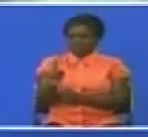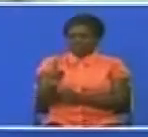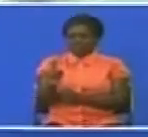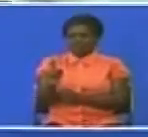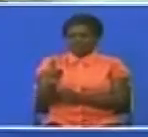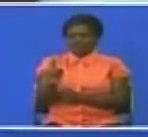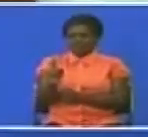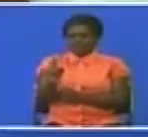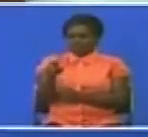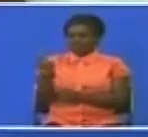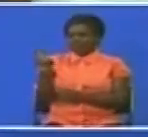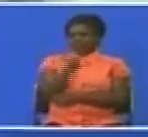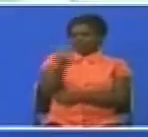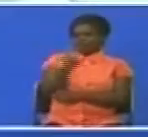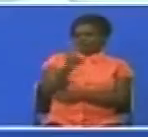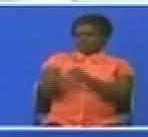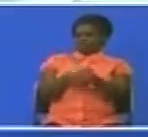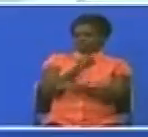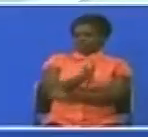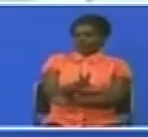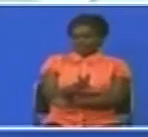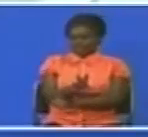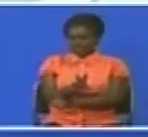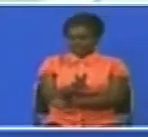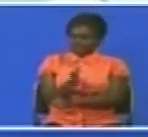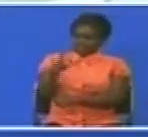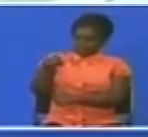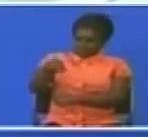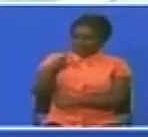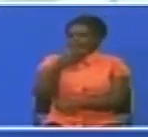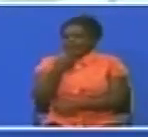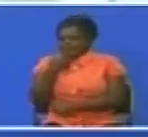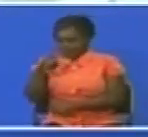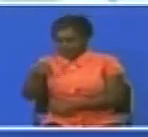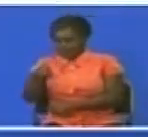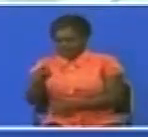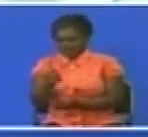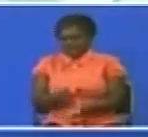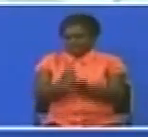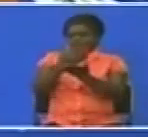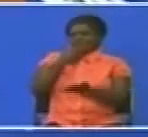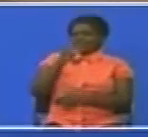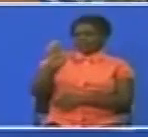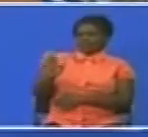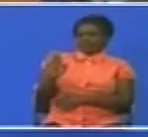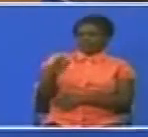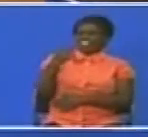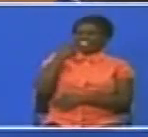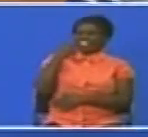while their time away watching movies as they wait for the exam results, Eugene Kenga has been helping his father, a dentist.